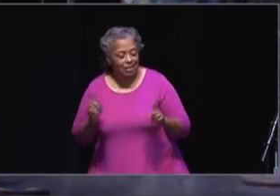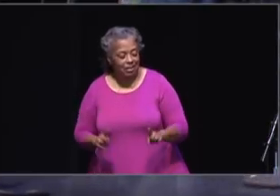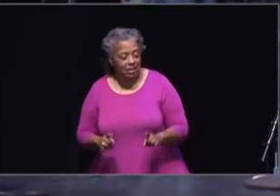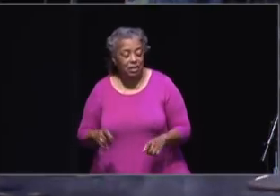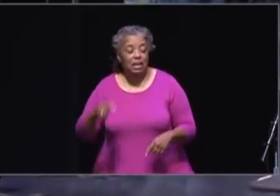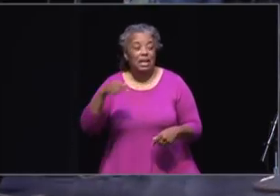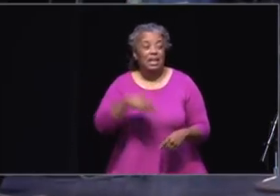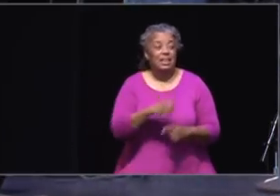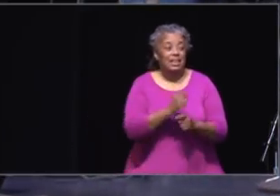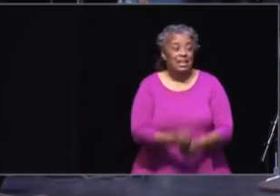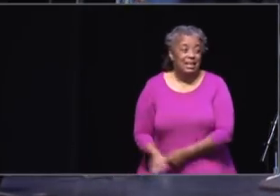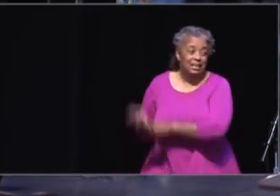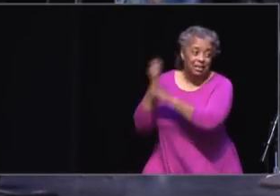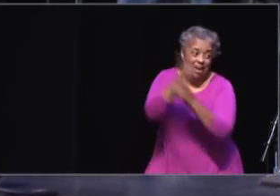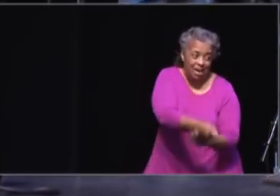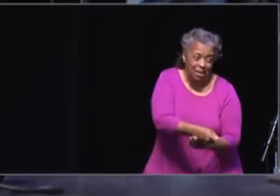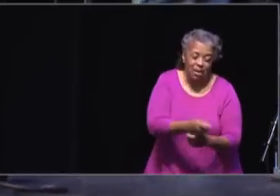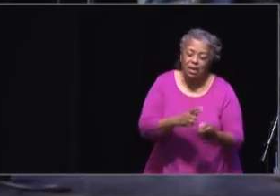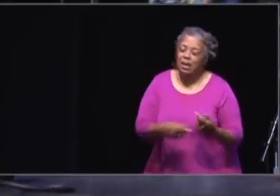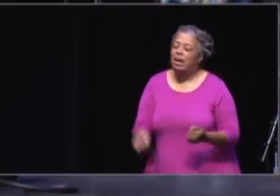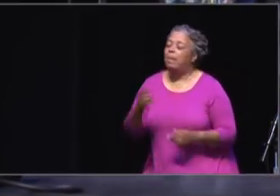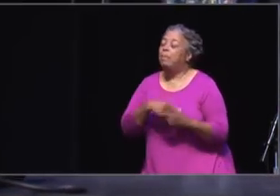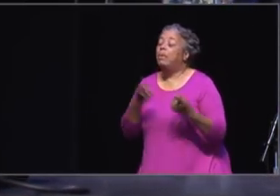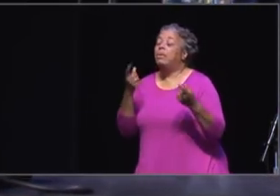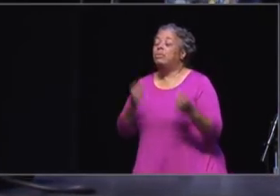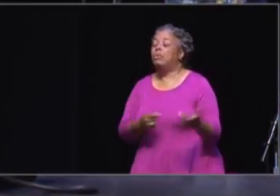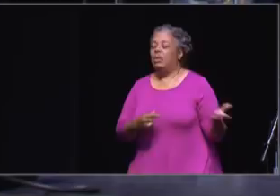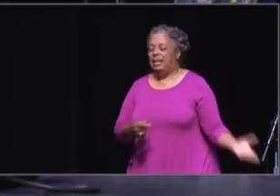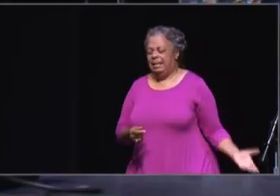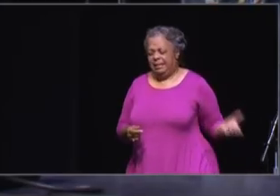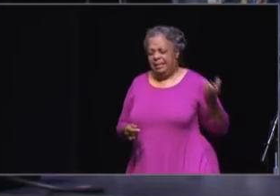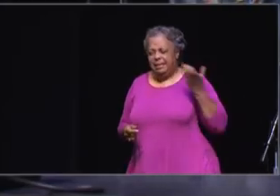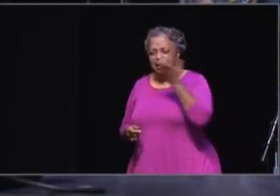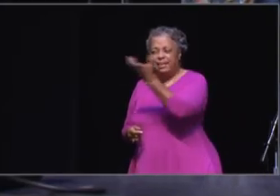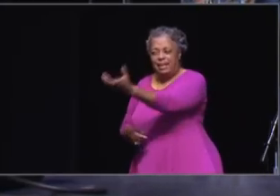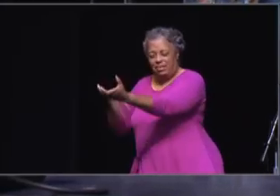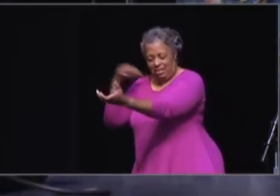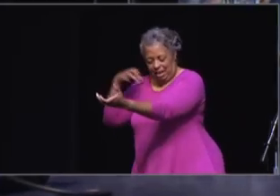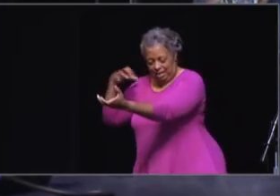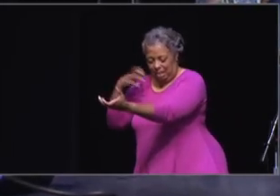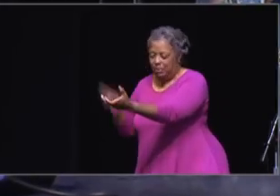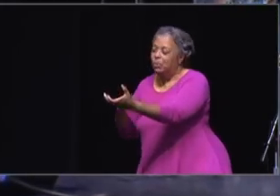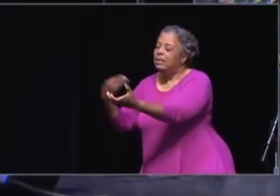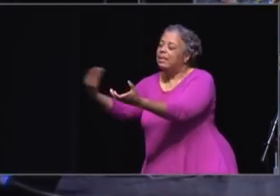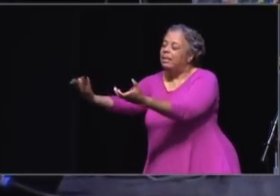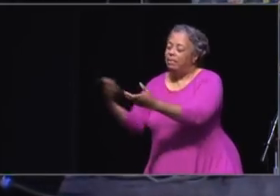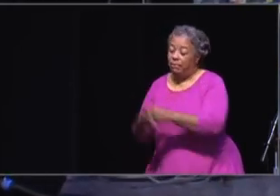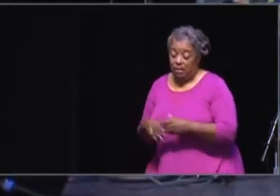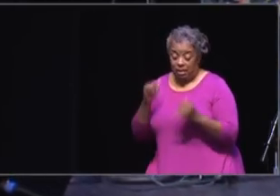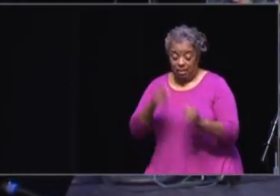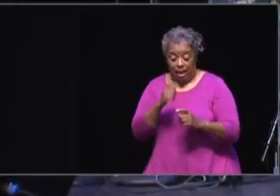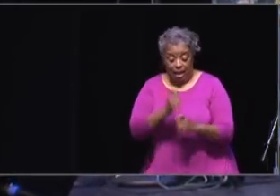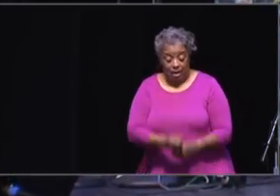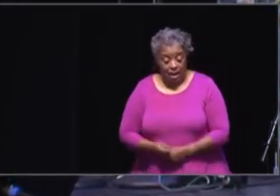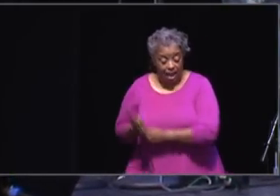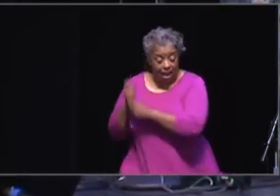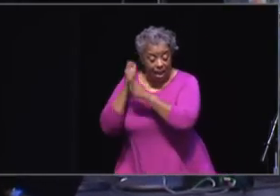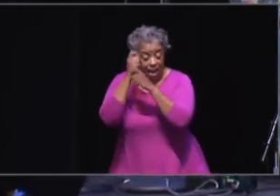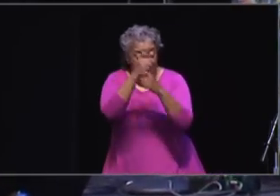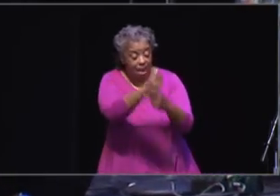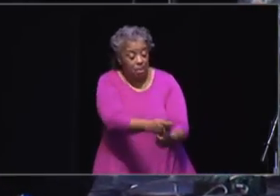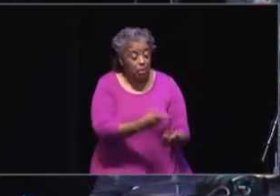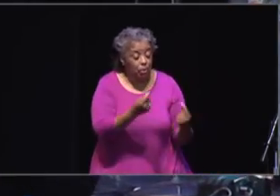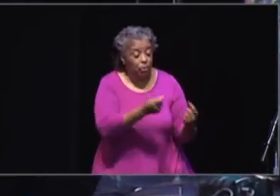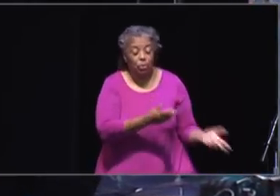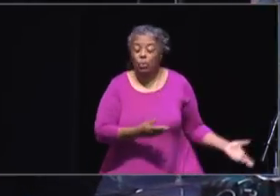this hammer and carry it to the captain? Oh, take this